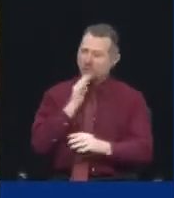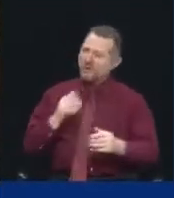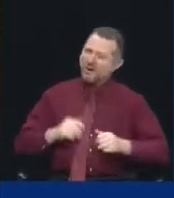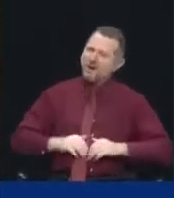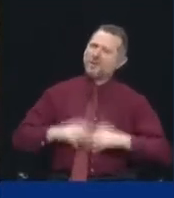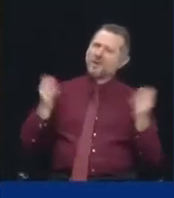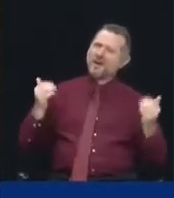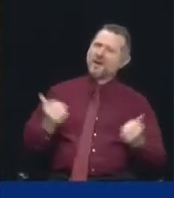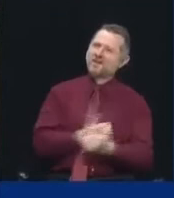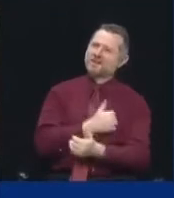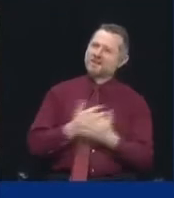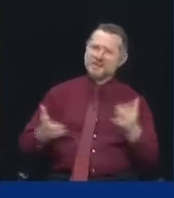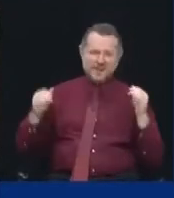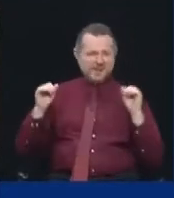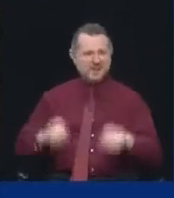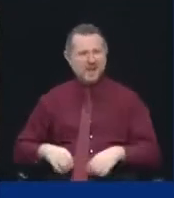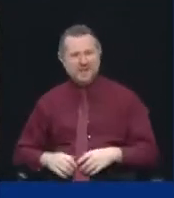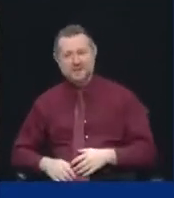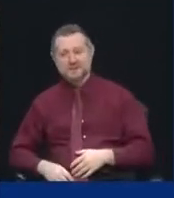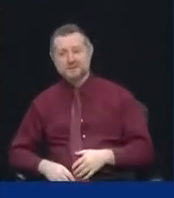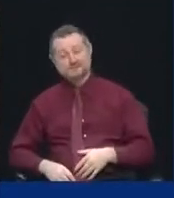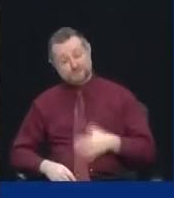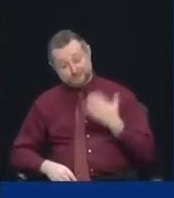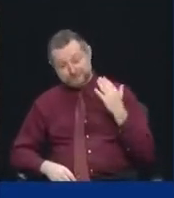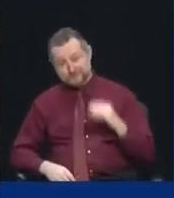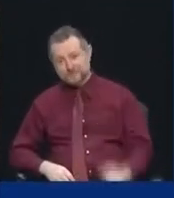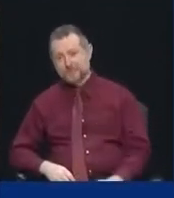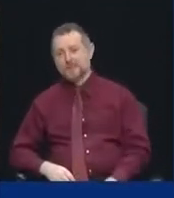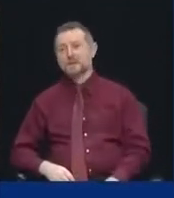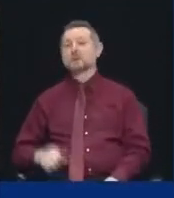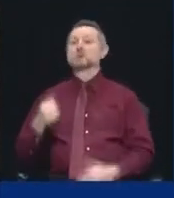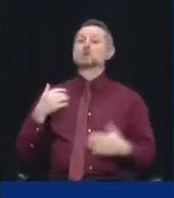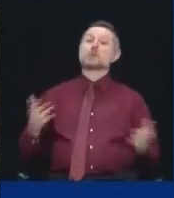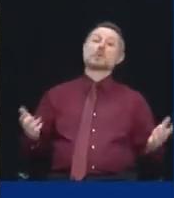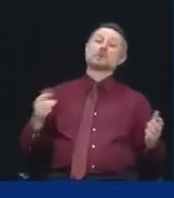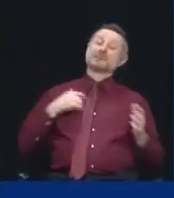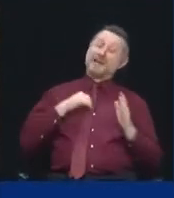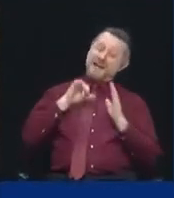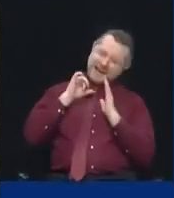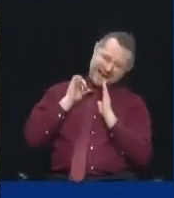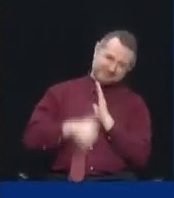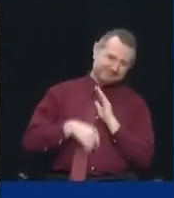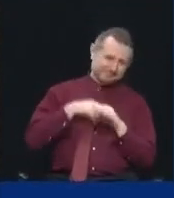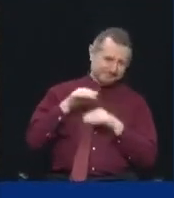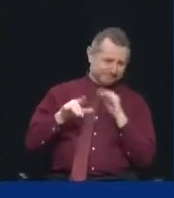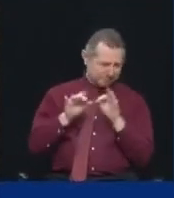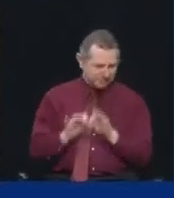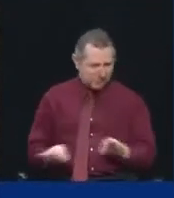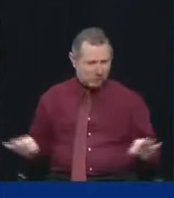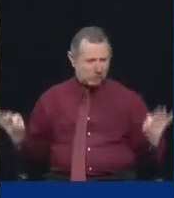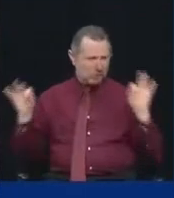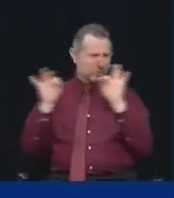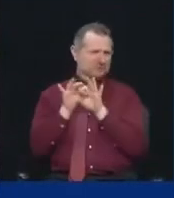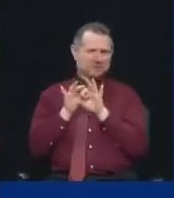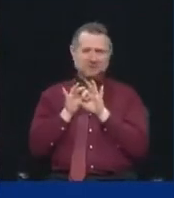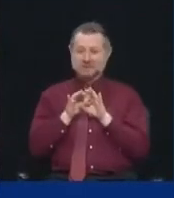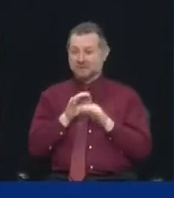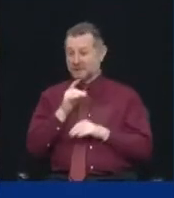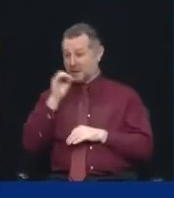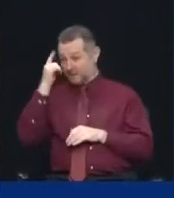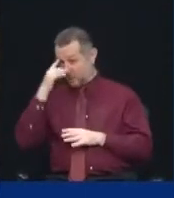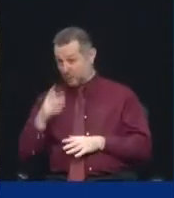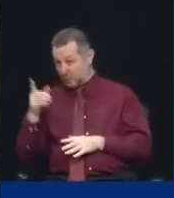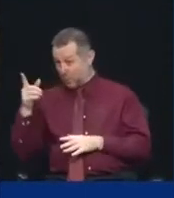confidence. So it's hard to express how important this opportunity is. This governor allows for more of us to get vaccinated